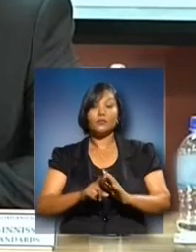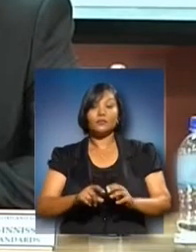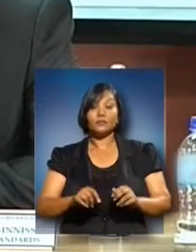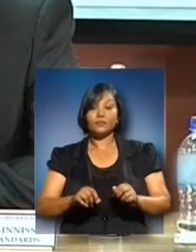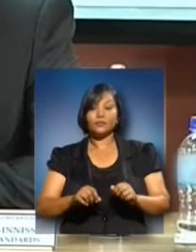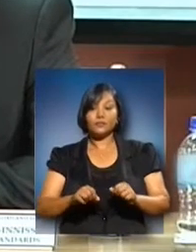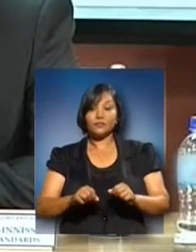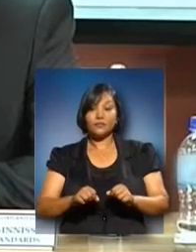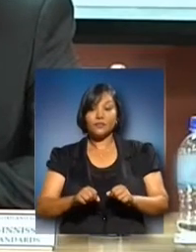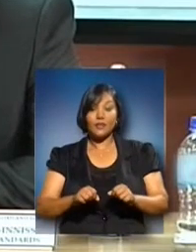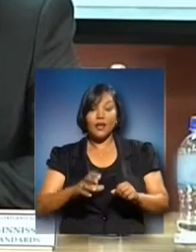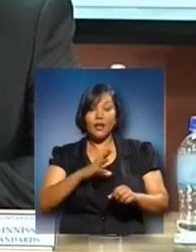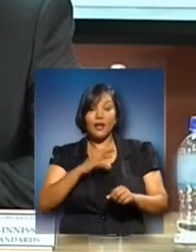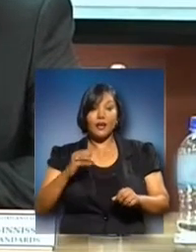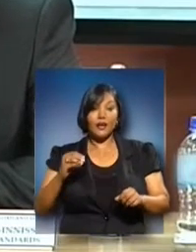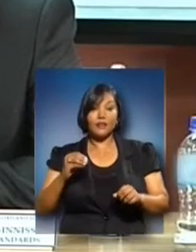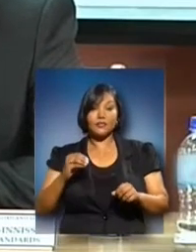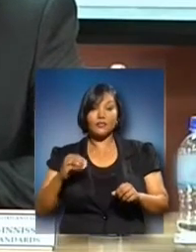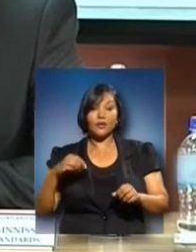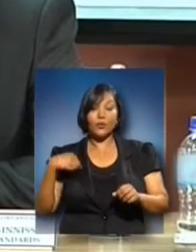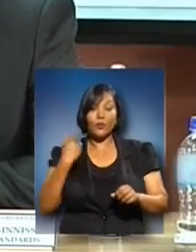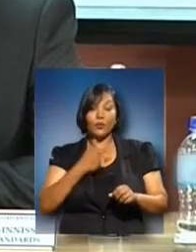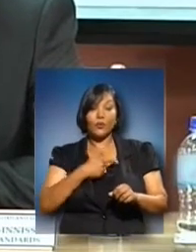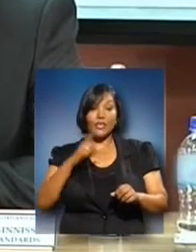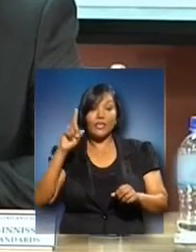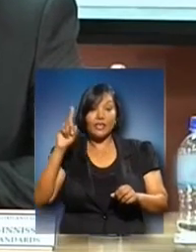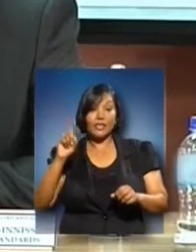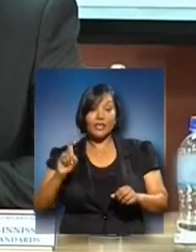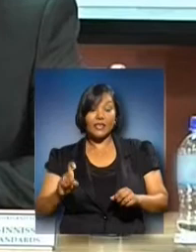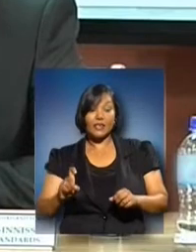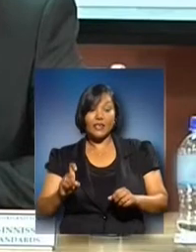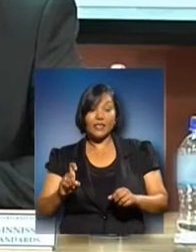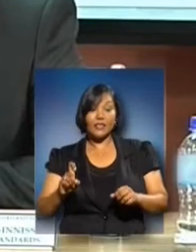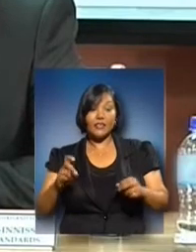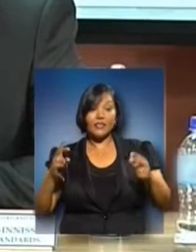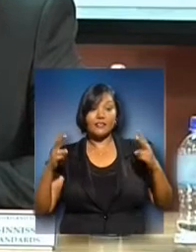regulations, and it's considered